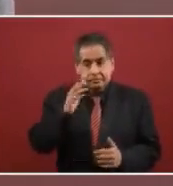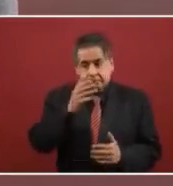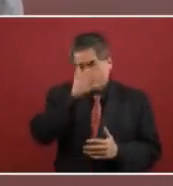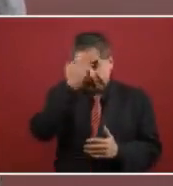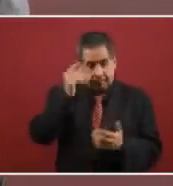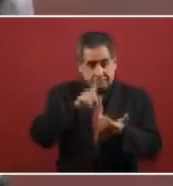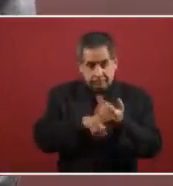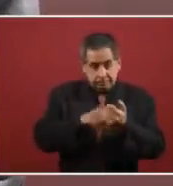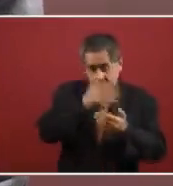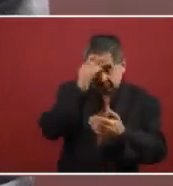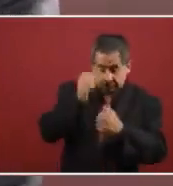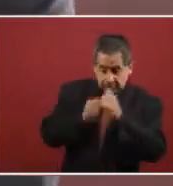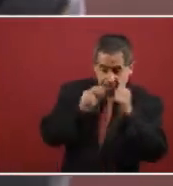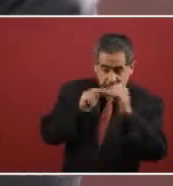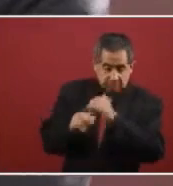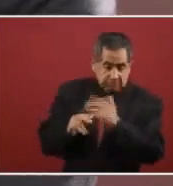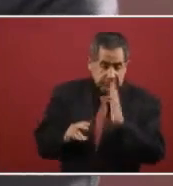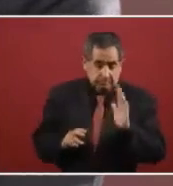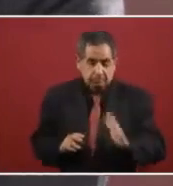maybe you don't know